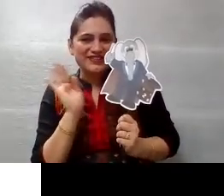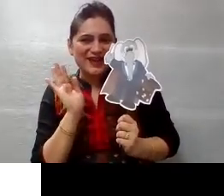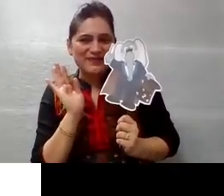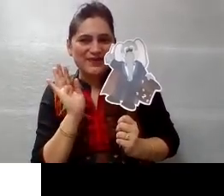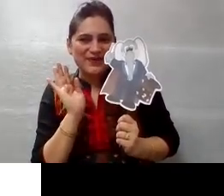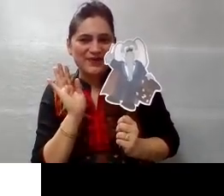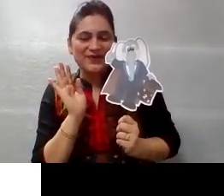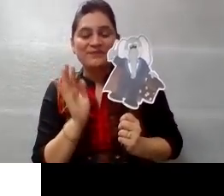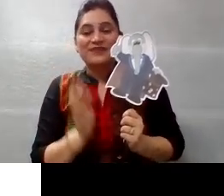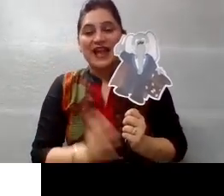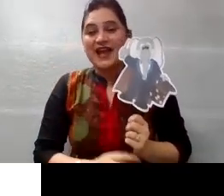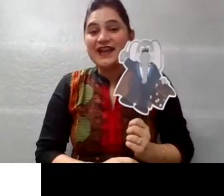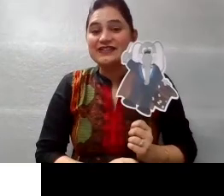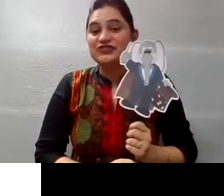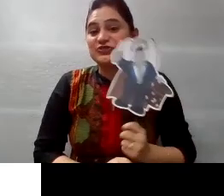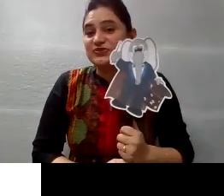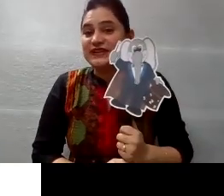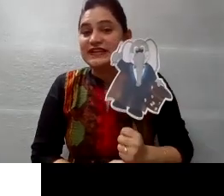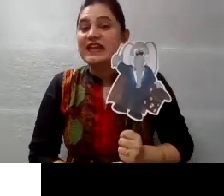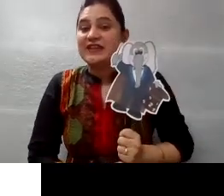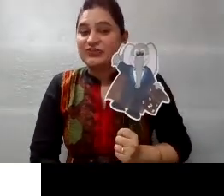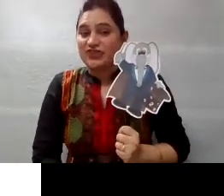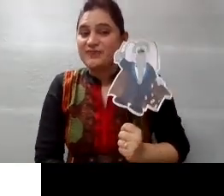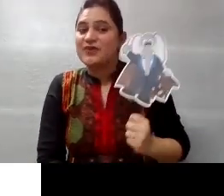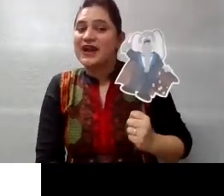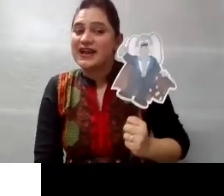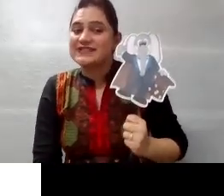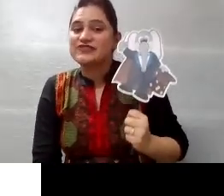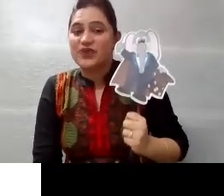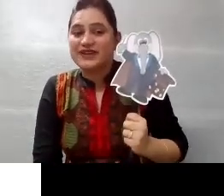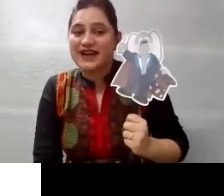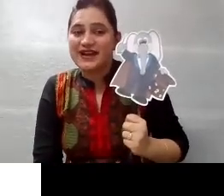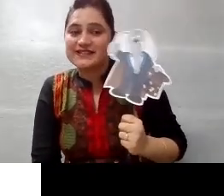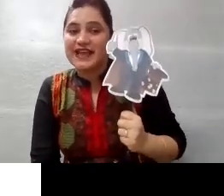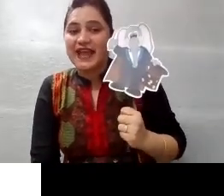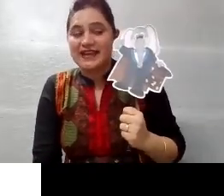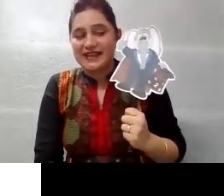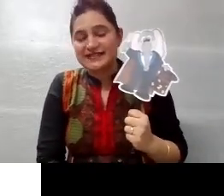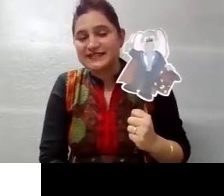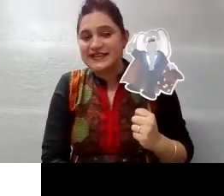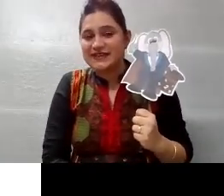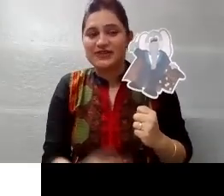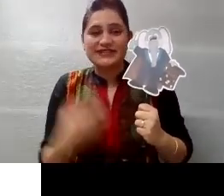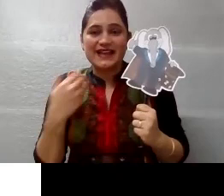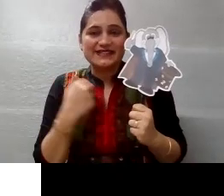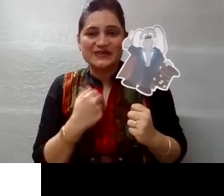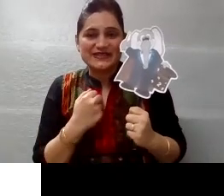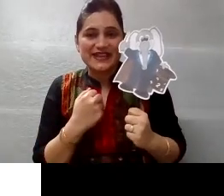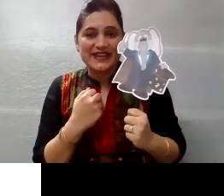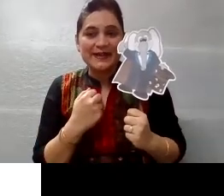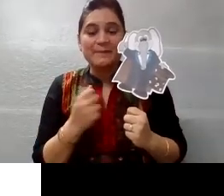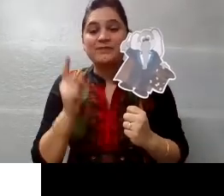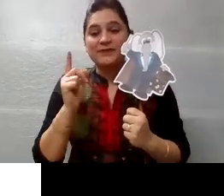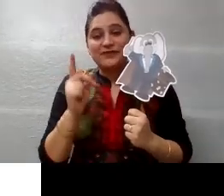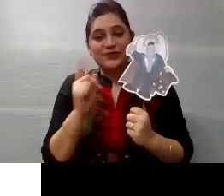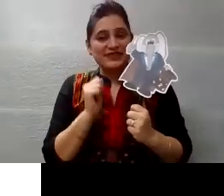Hello Jumbo. And children, now Jumbo has joined us and let's see what he has to